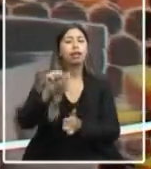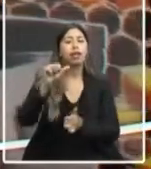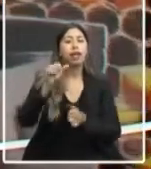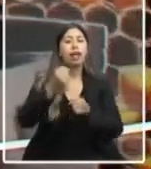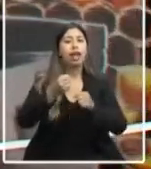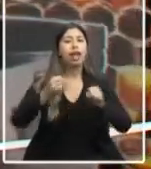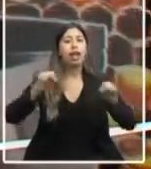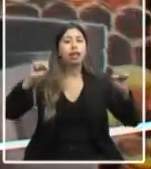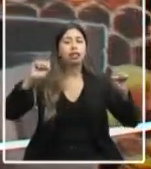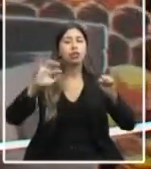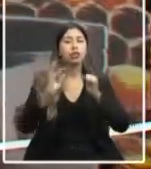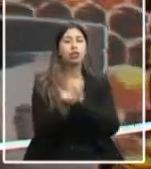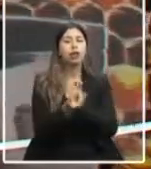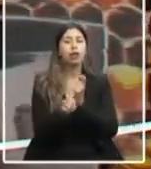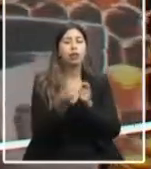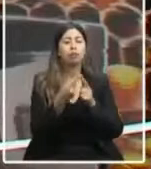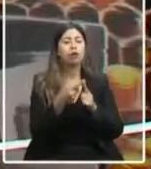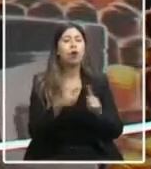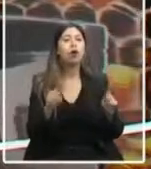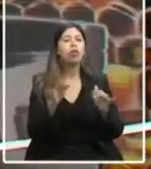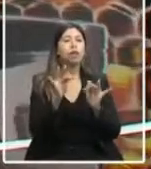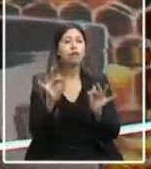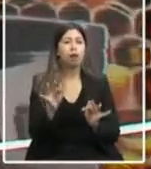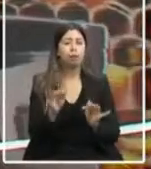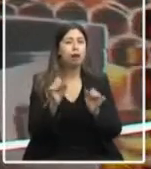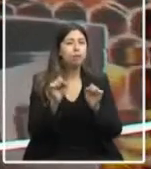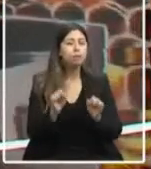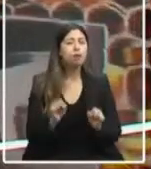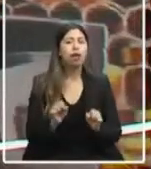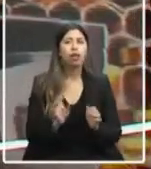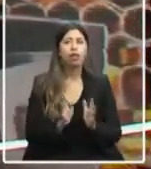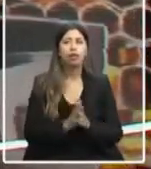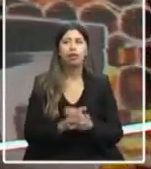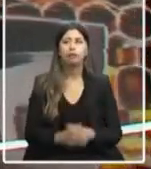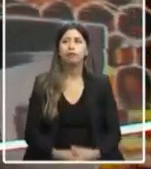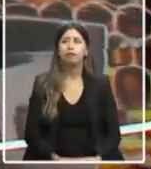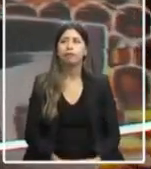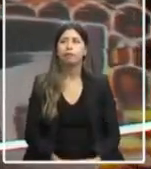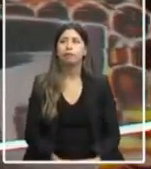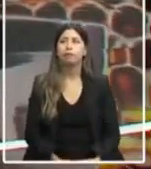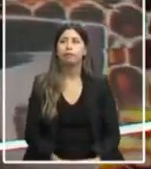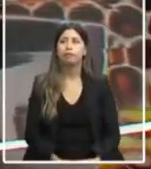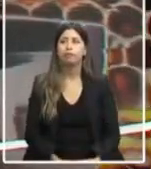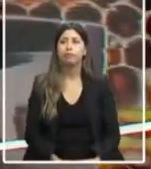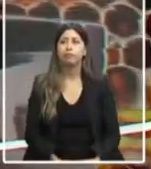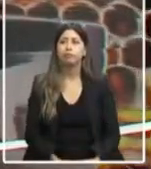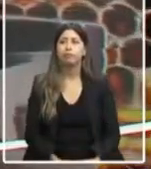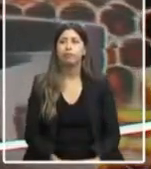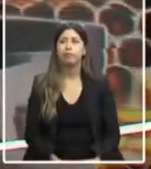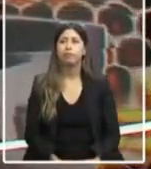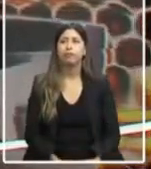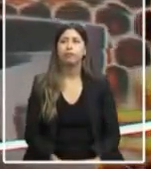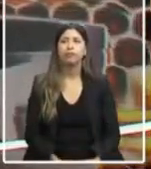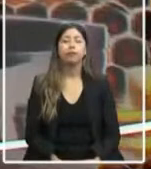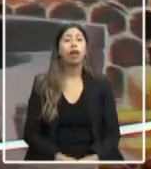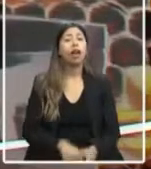At the end of the day, it's the Chilean citizen whose life is involved in the Chilean